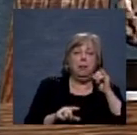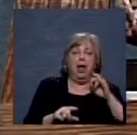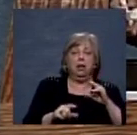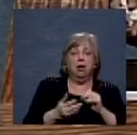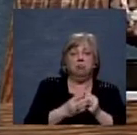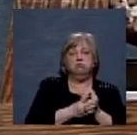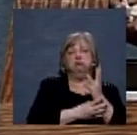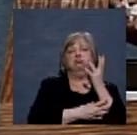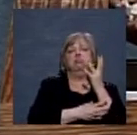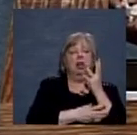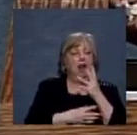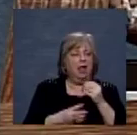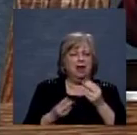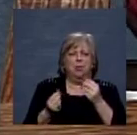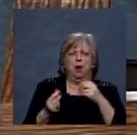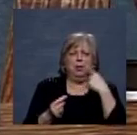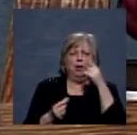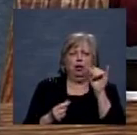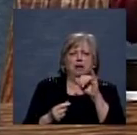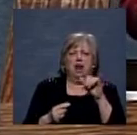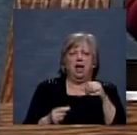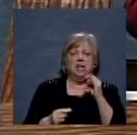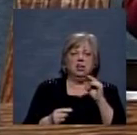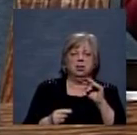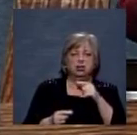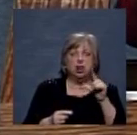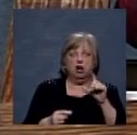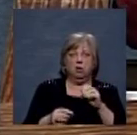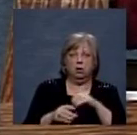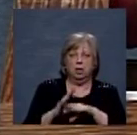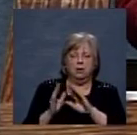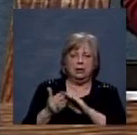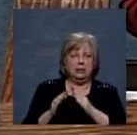look like a jungle in the city. Can you look at that? Now,